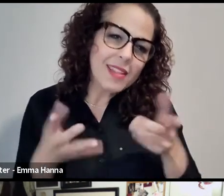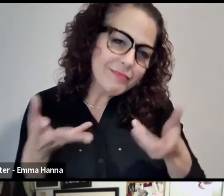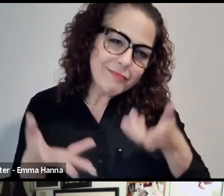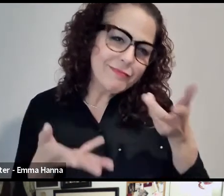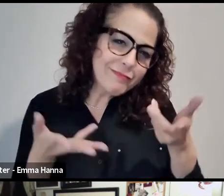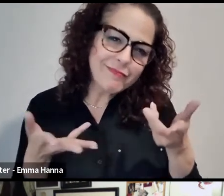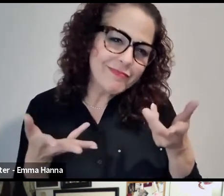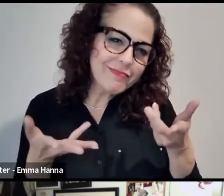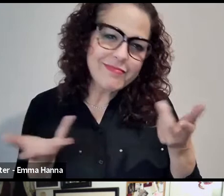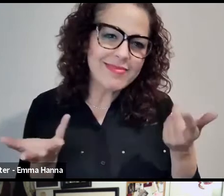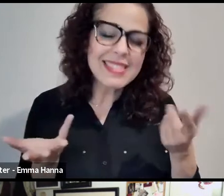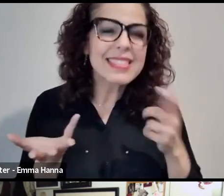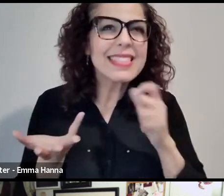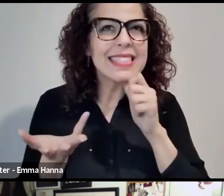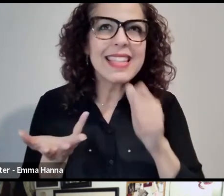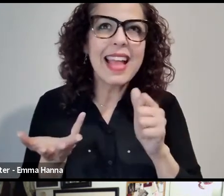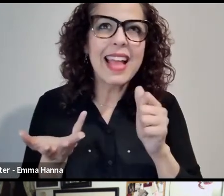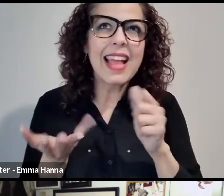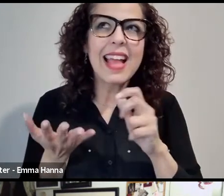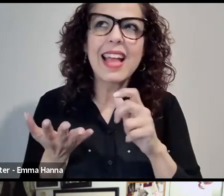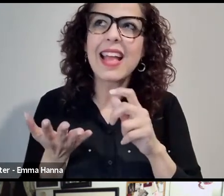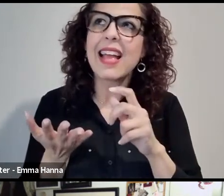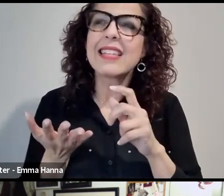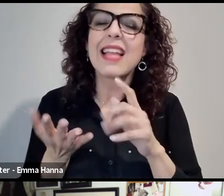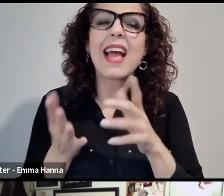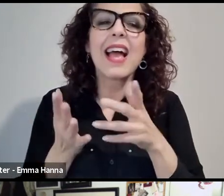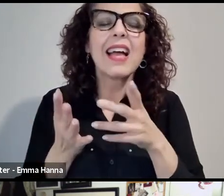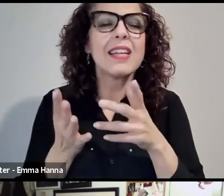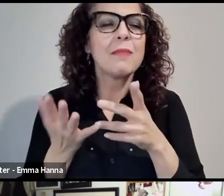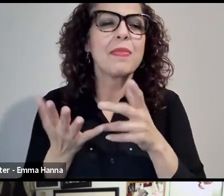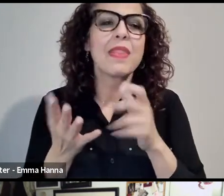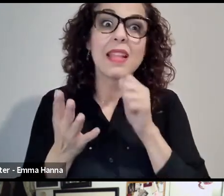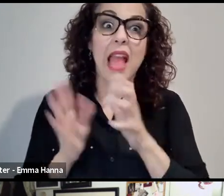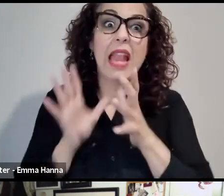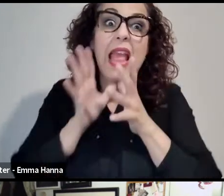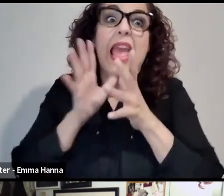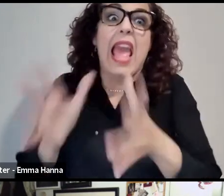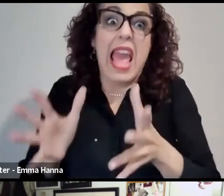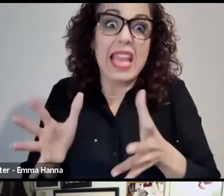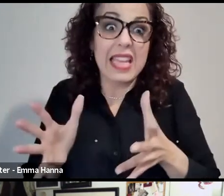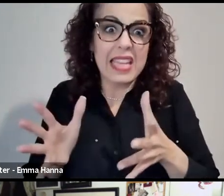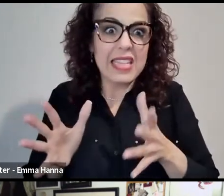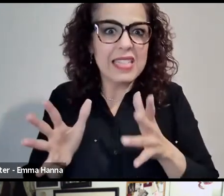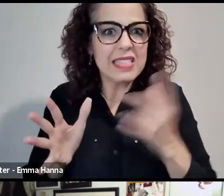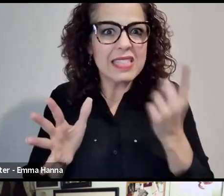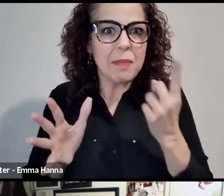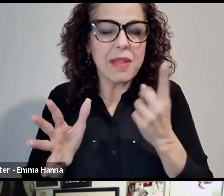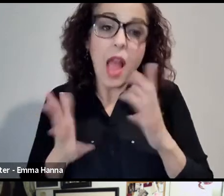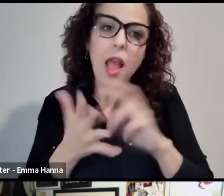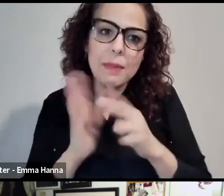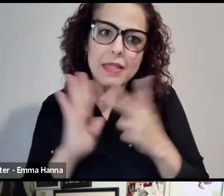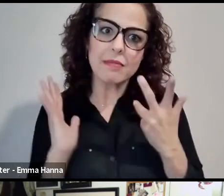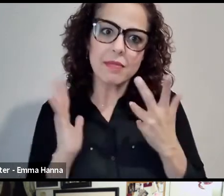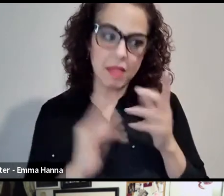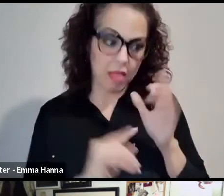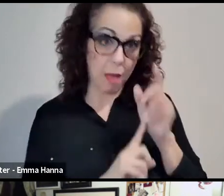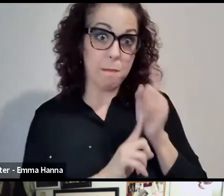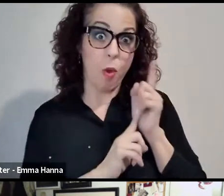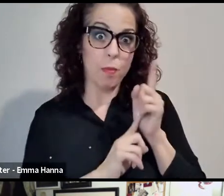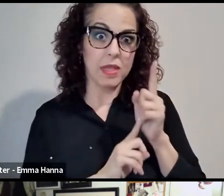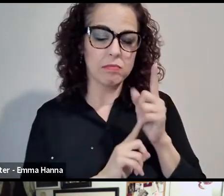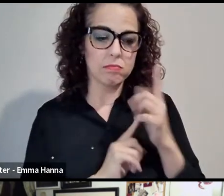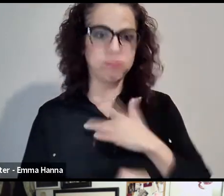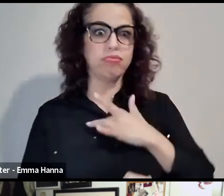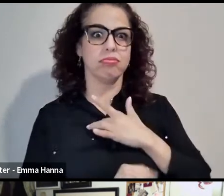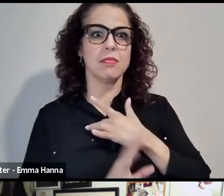it's not that I've hated what somebody, I did in the moment several times, hate what somebody did. But I've come